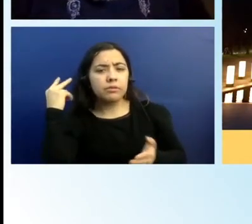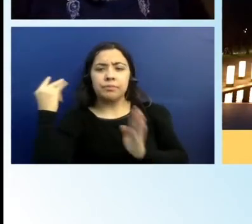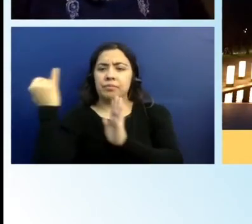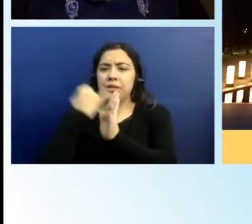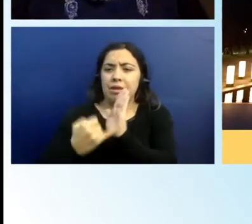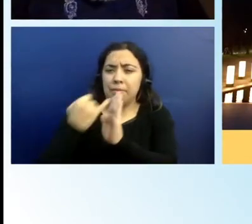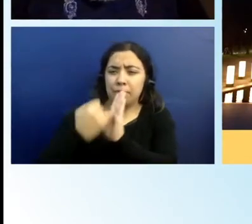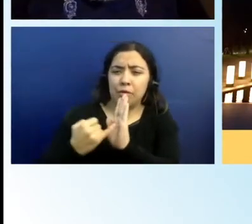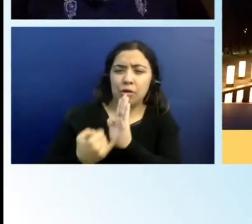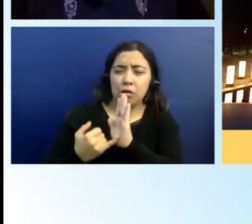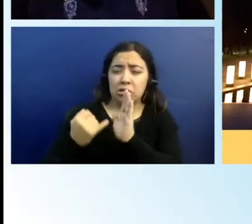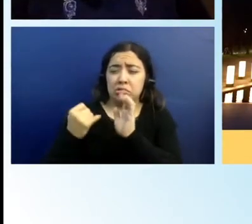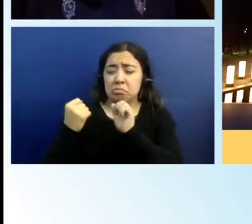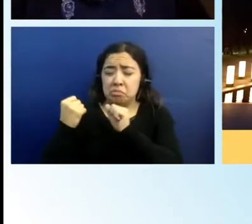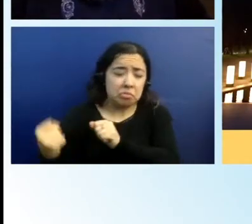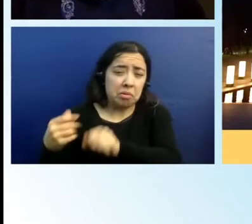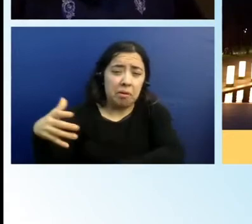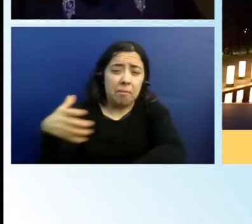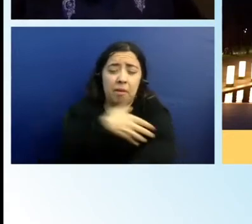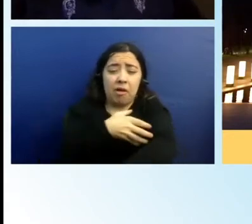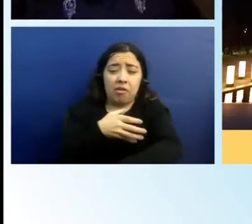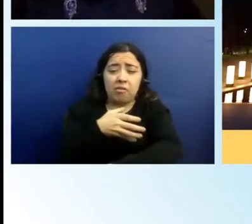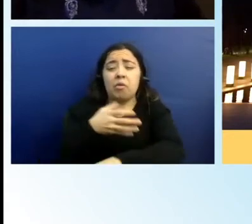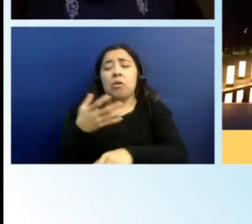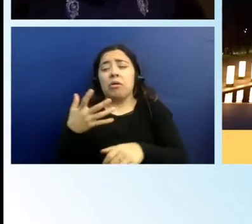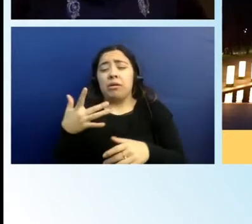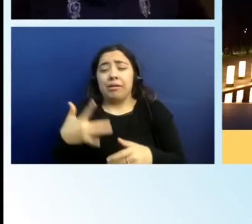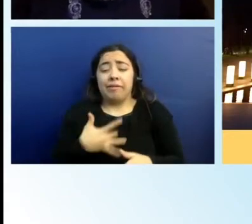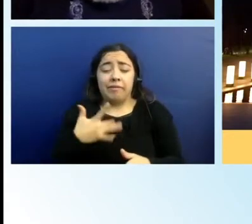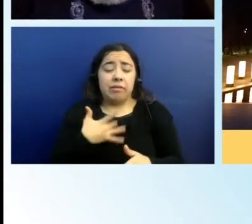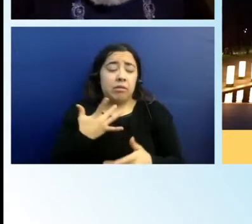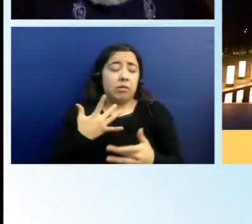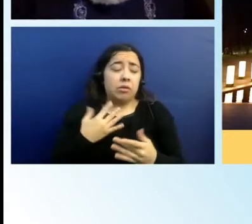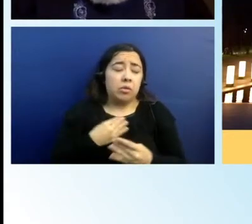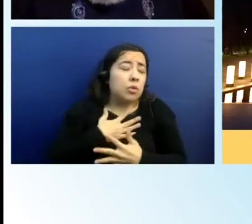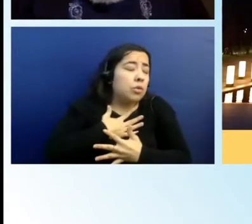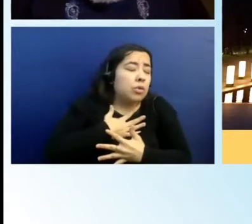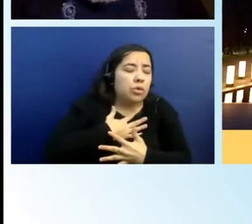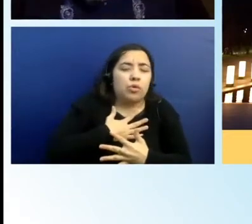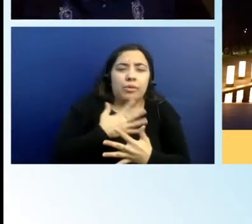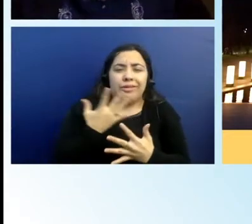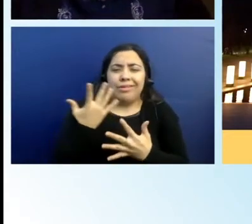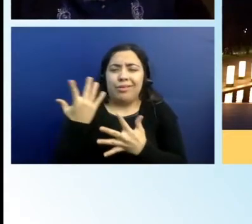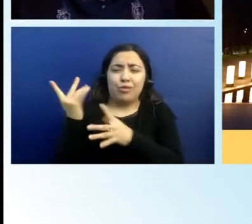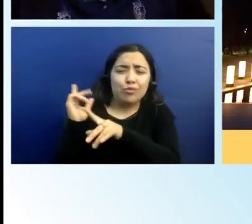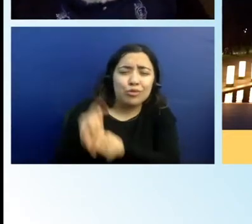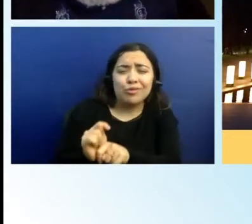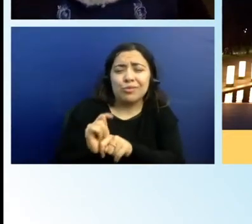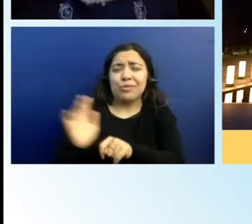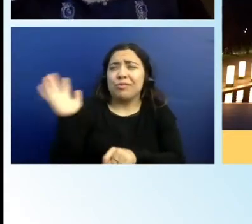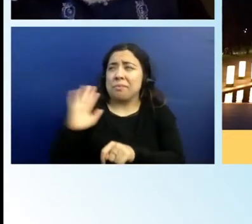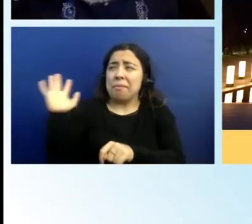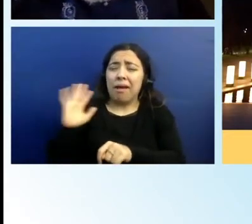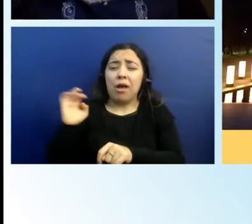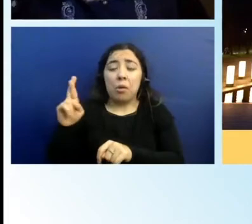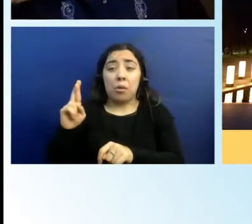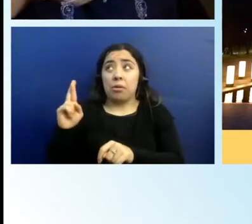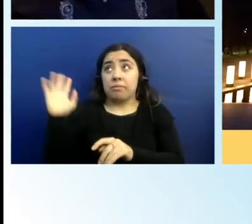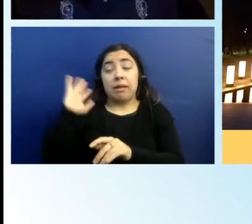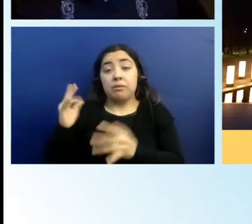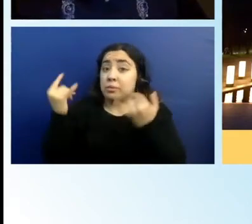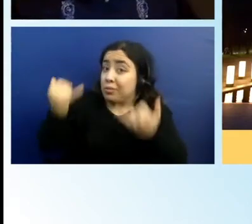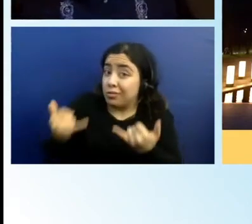extremely powerful. They can be filled with ritual and celebration of our past or our present struggles in this